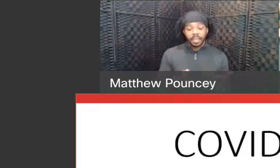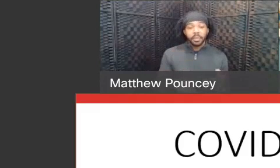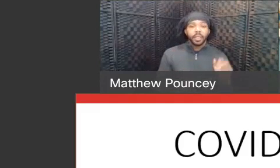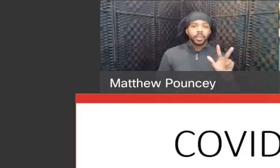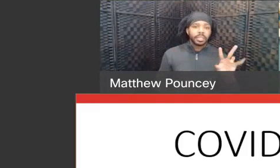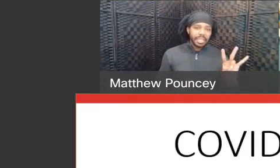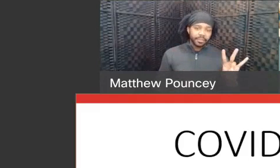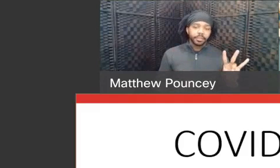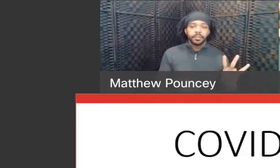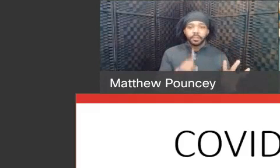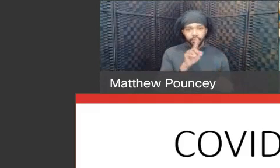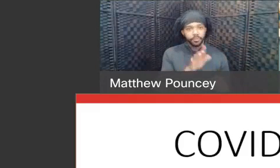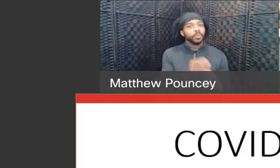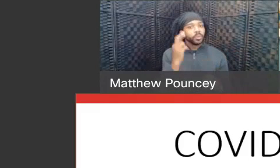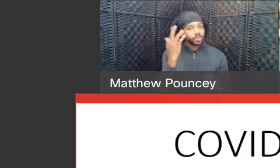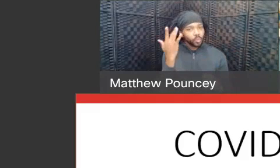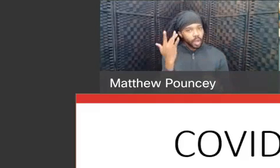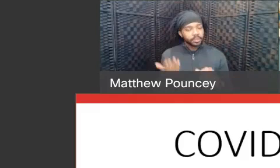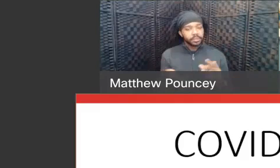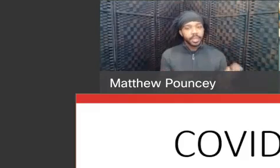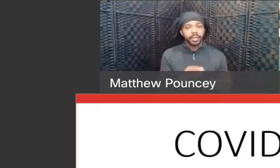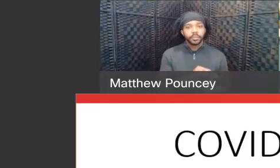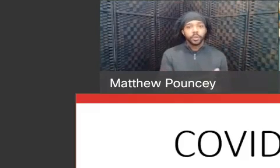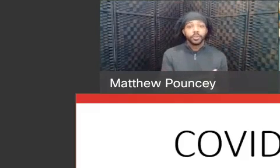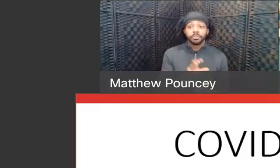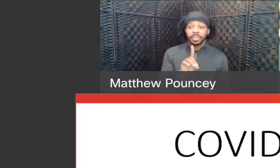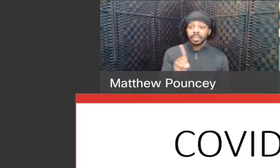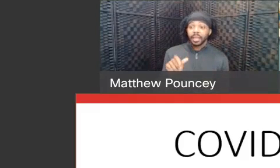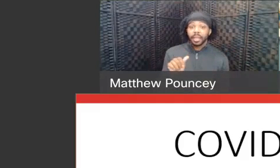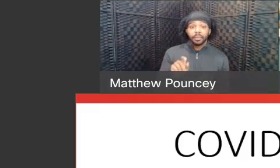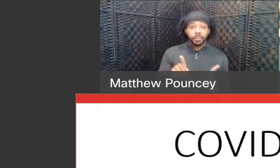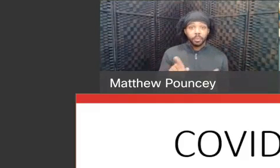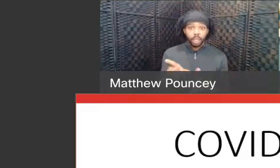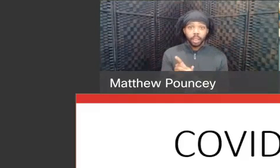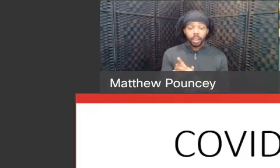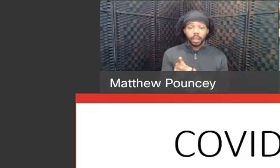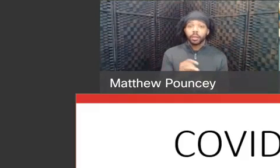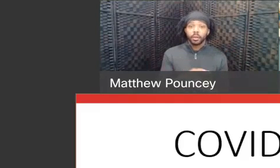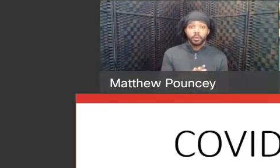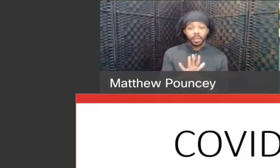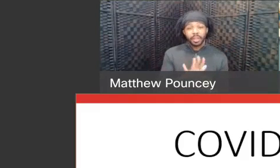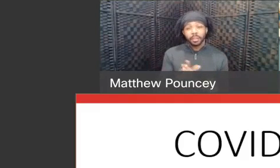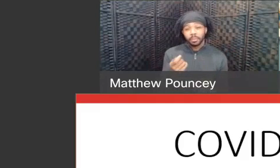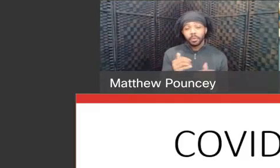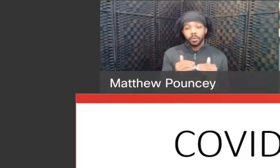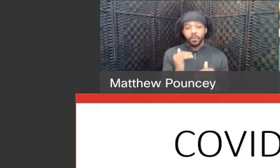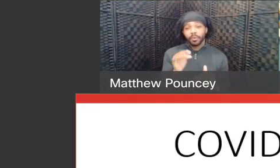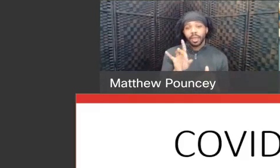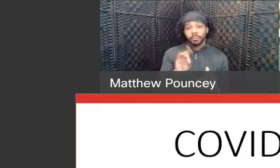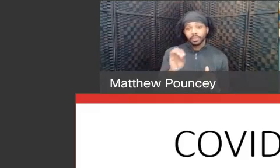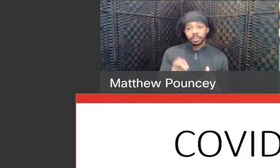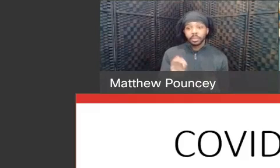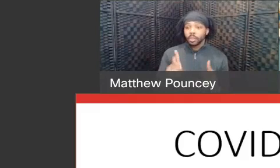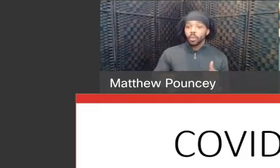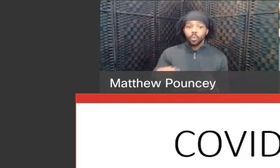confirmed as COVID. So of the people supported by DDA who've contracted COVID, about a little over 8% of those people have